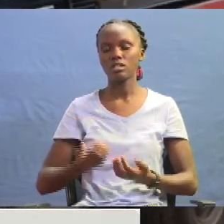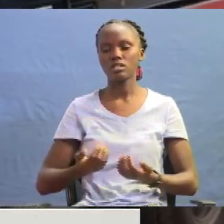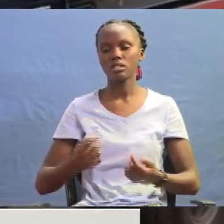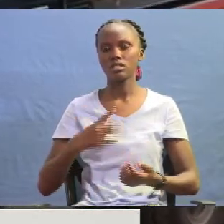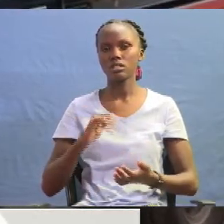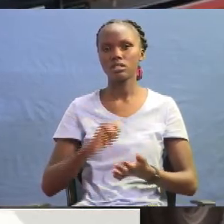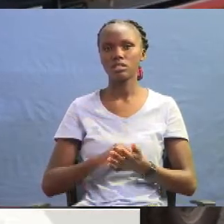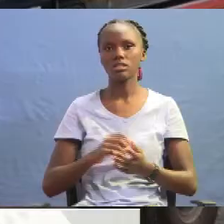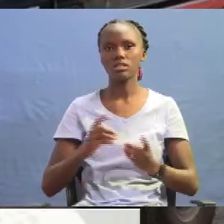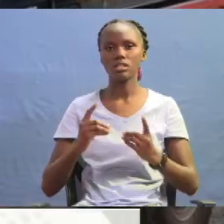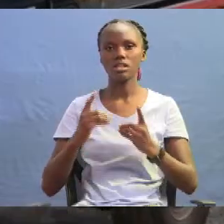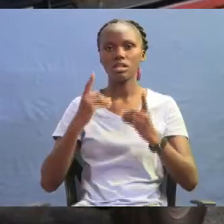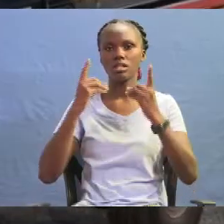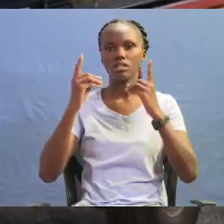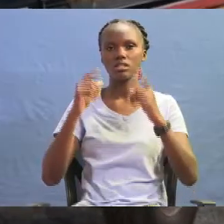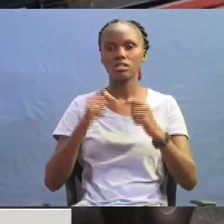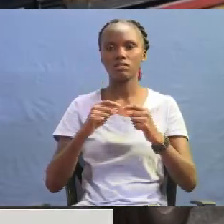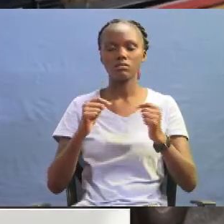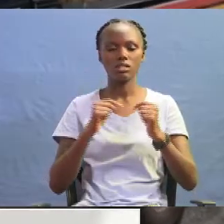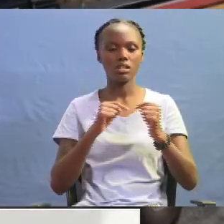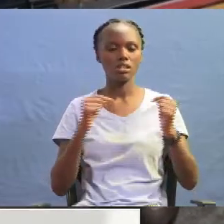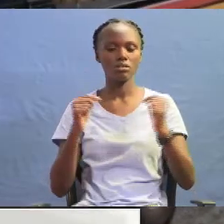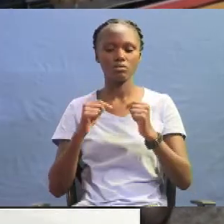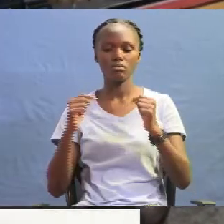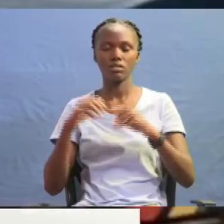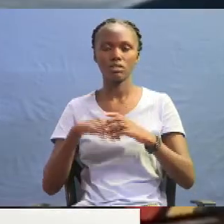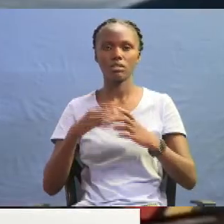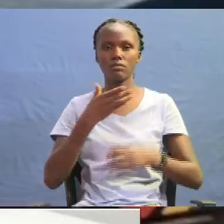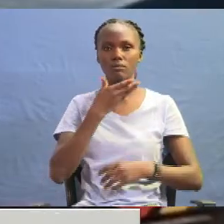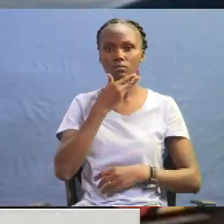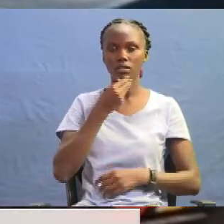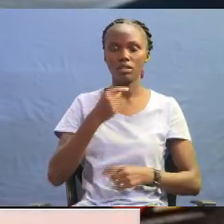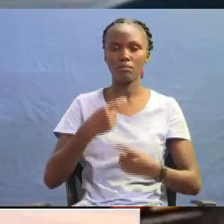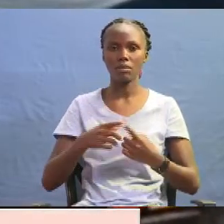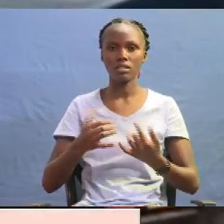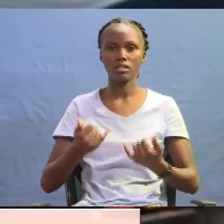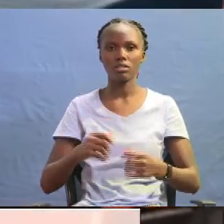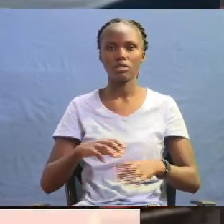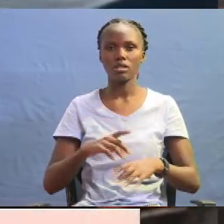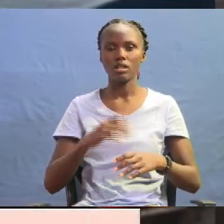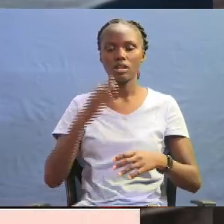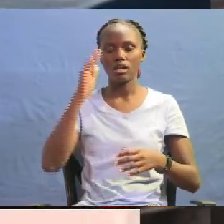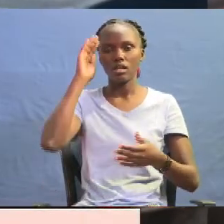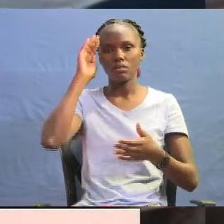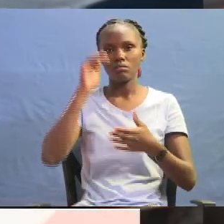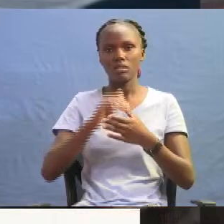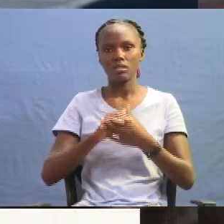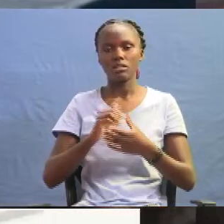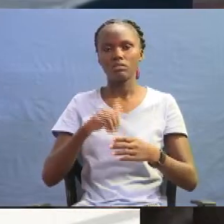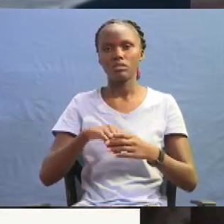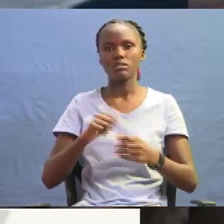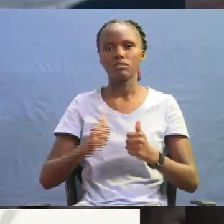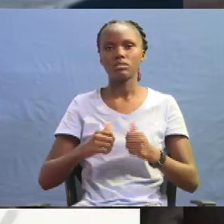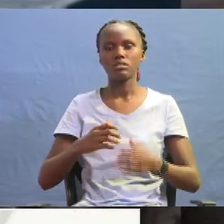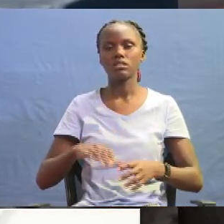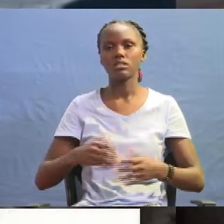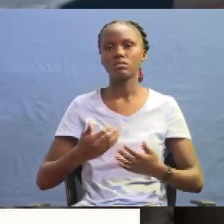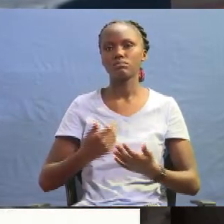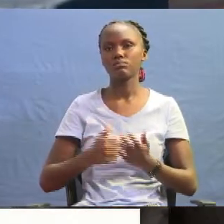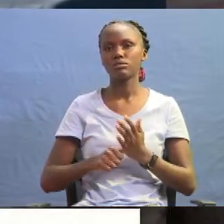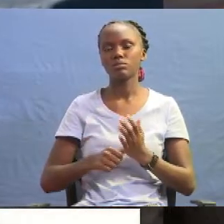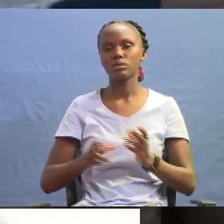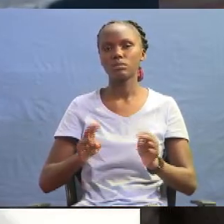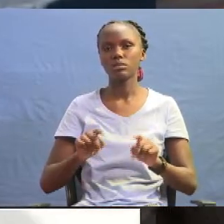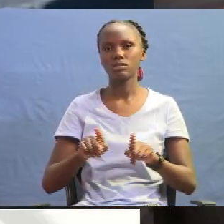they had disagreement with the father, a motive that she believes led to the tragic incident.